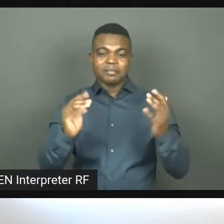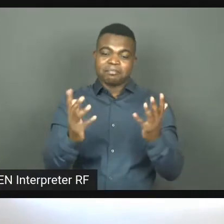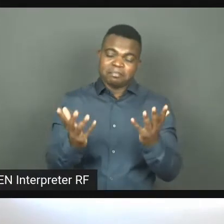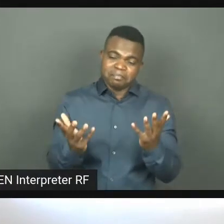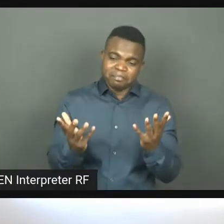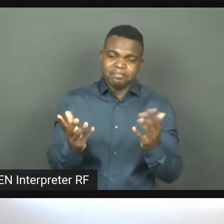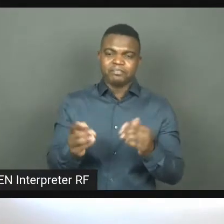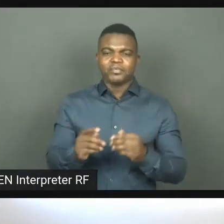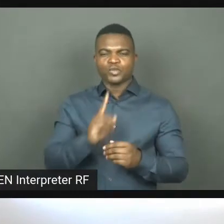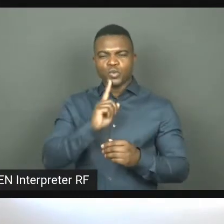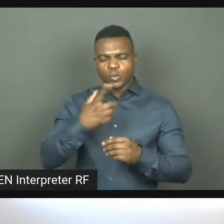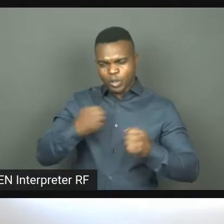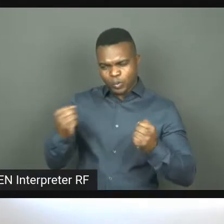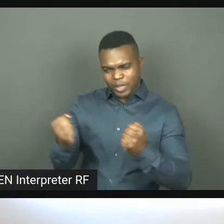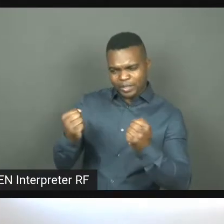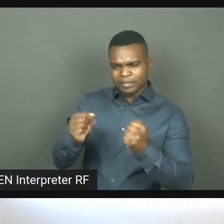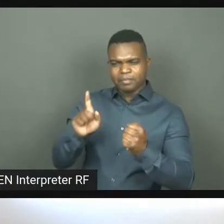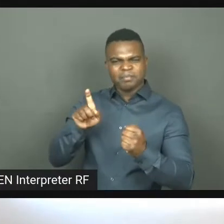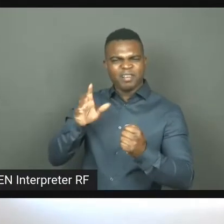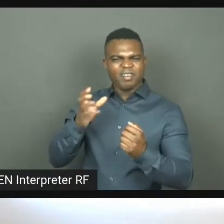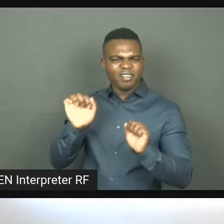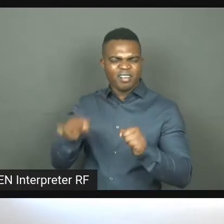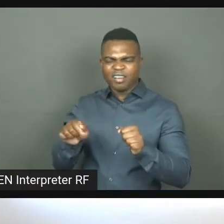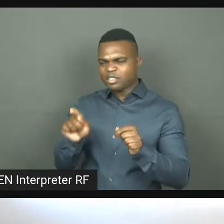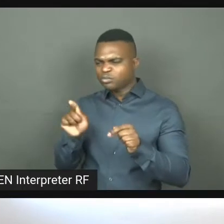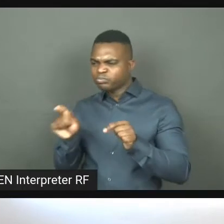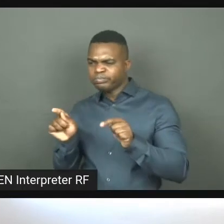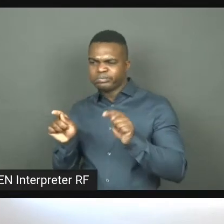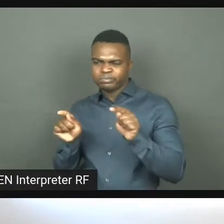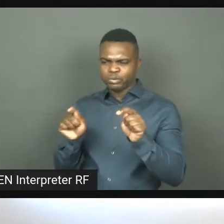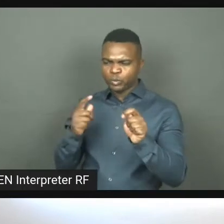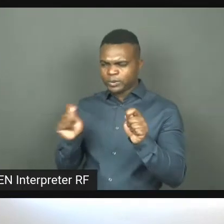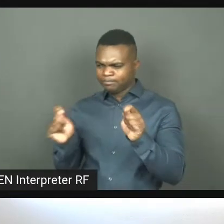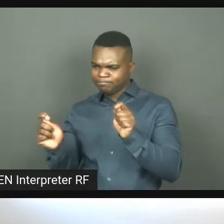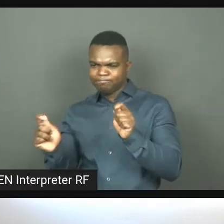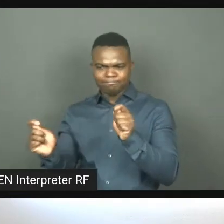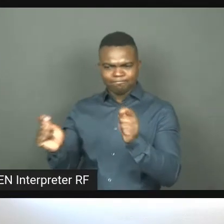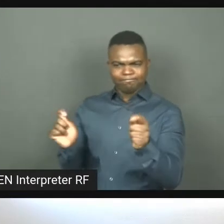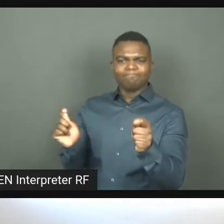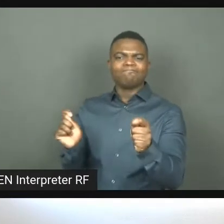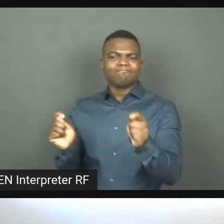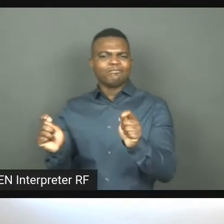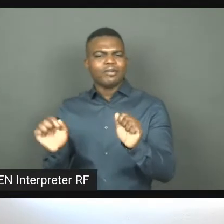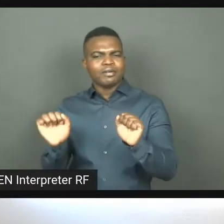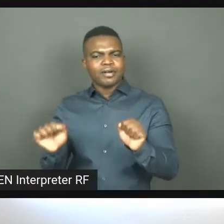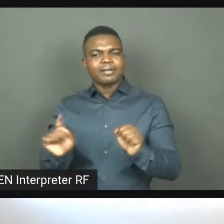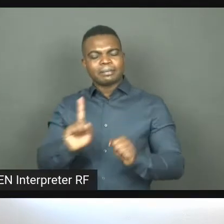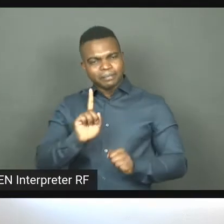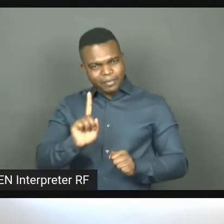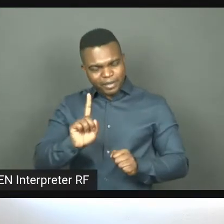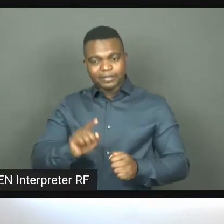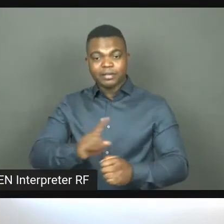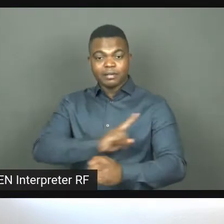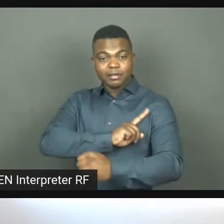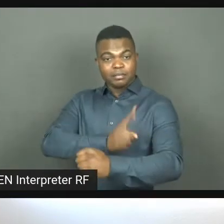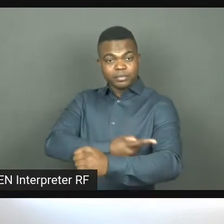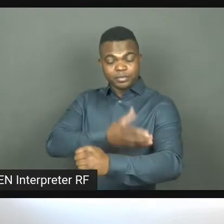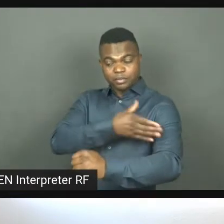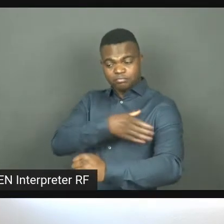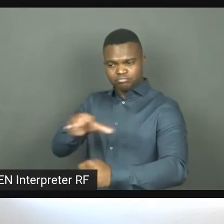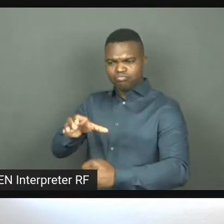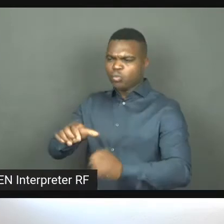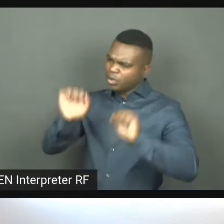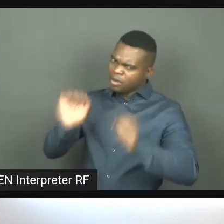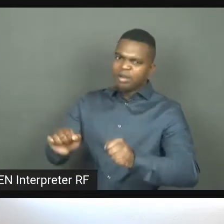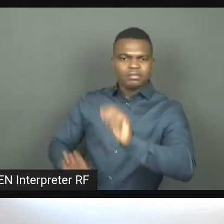they have the potential. I think the most important thing is the potential, that once facilitated, once capacitated, they are